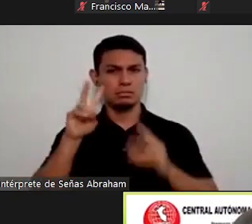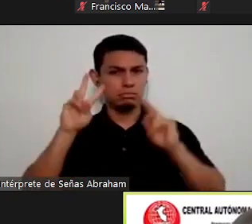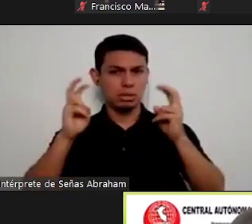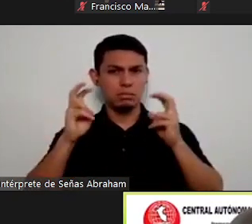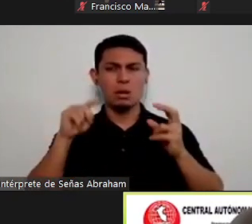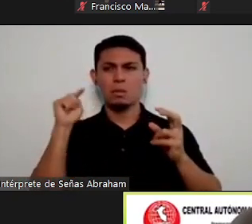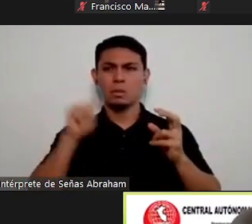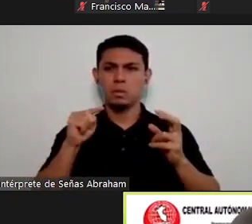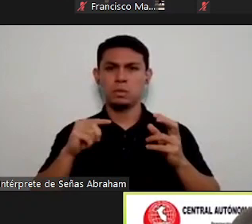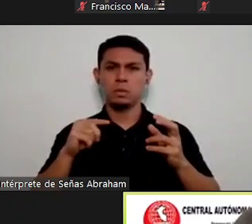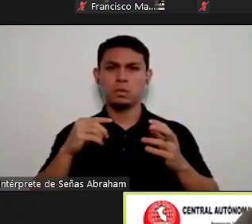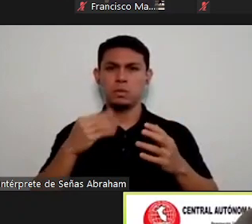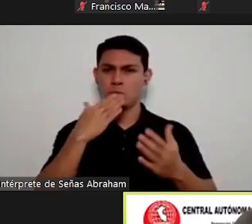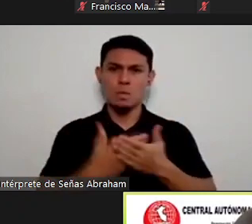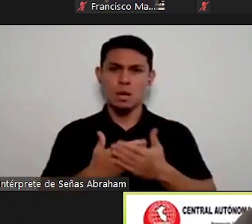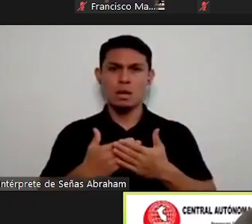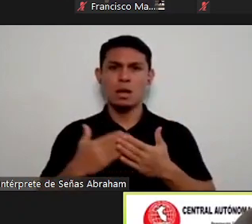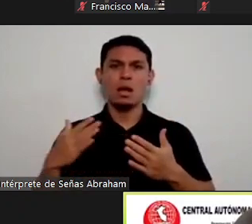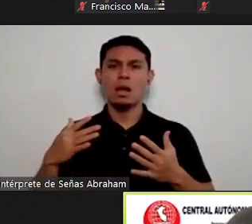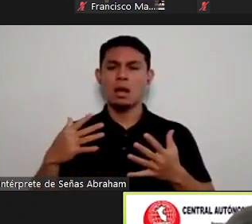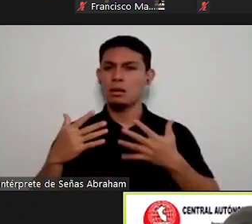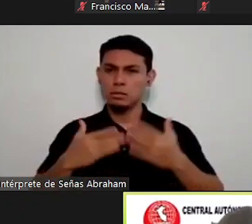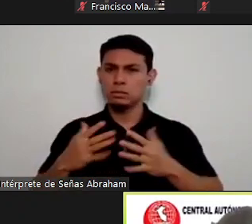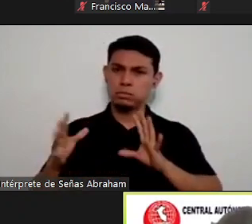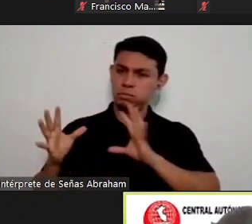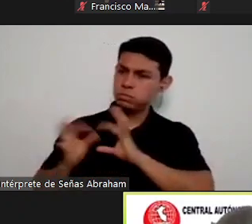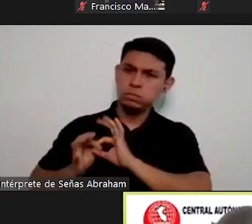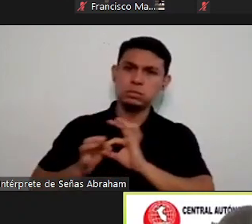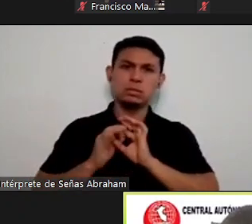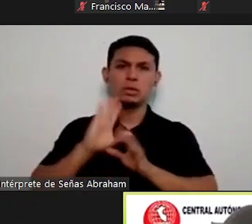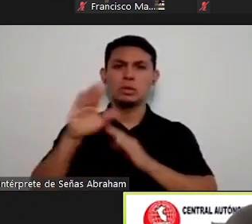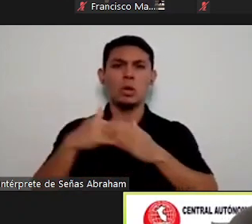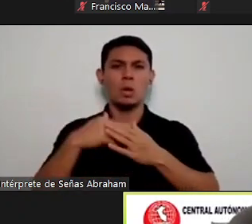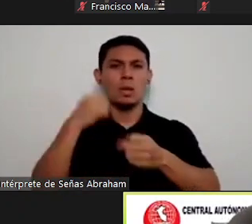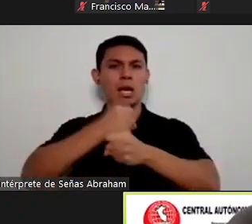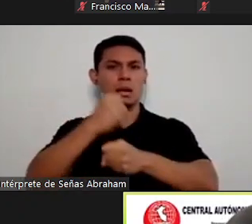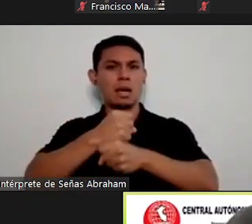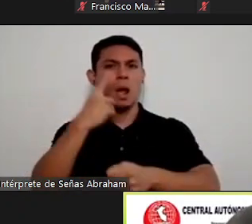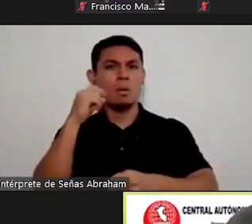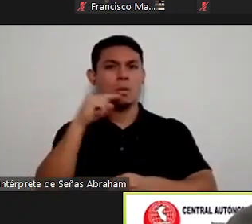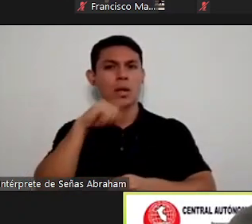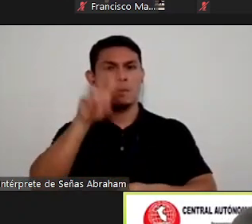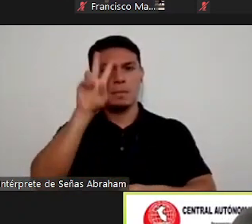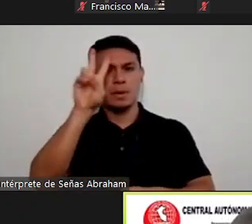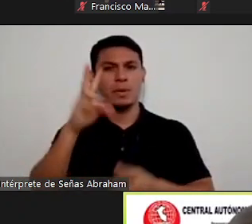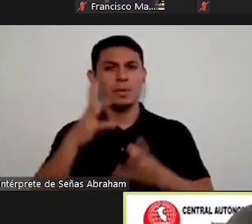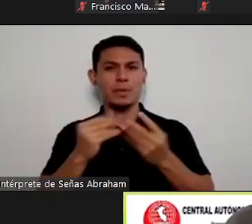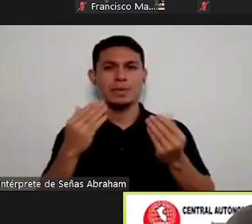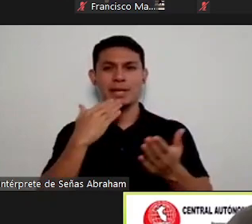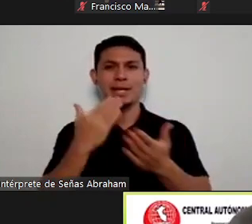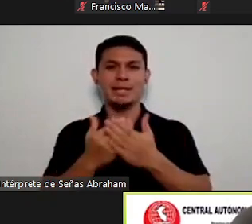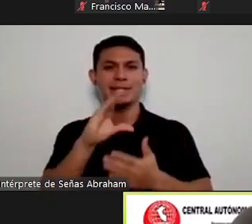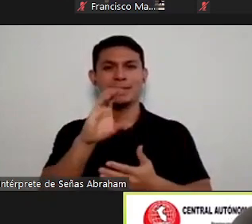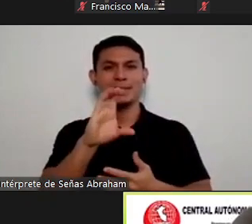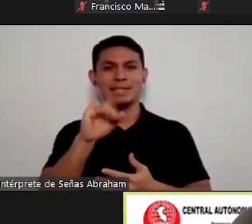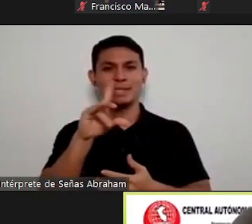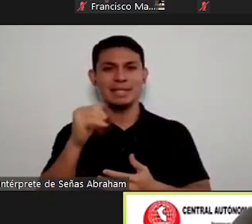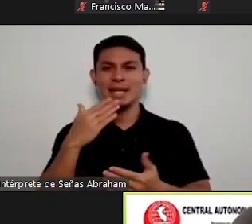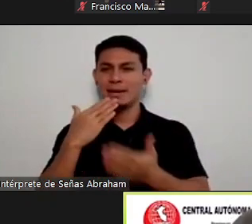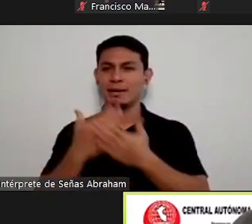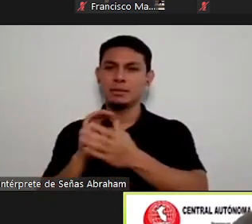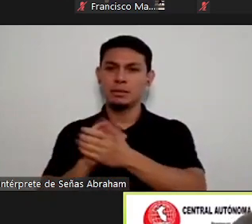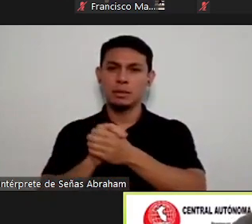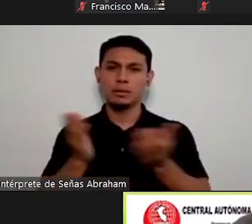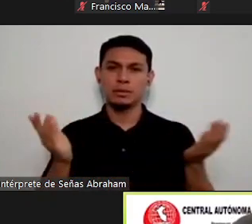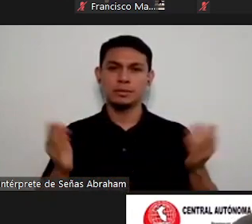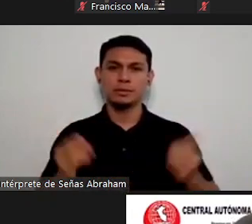something that is we are interested in and it is something that goes for all of my life for workers improve thank you very much